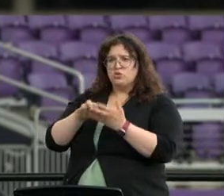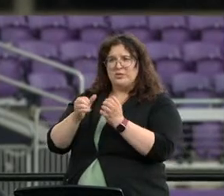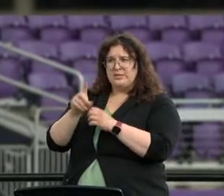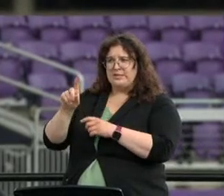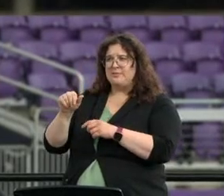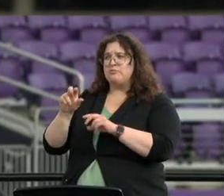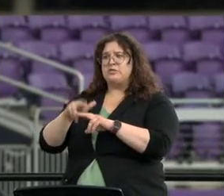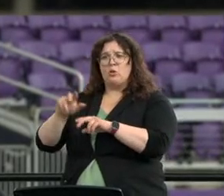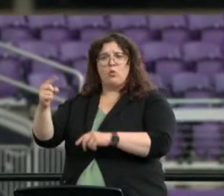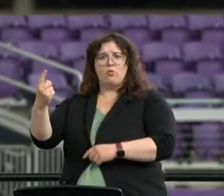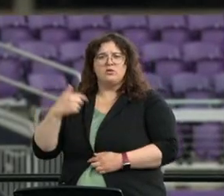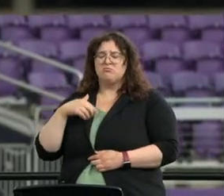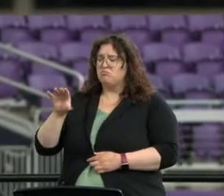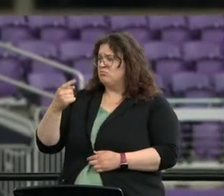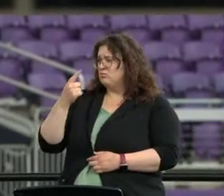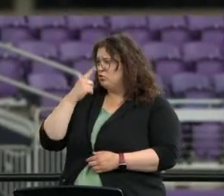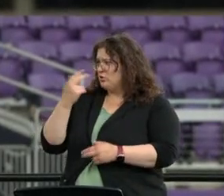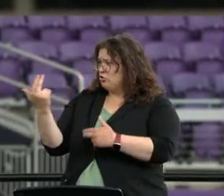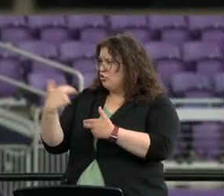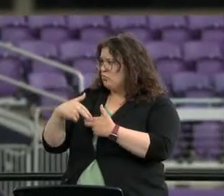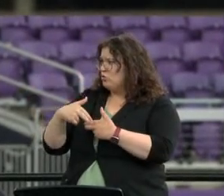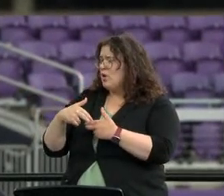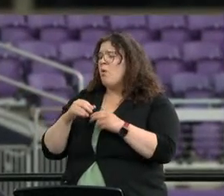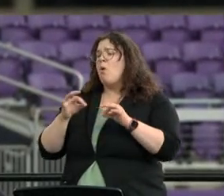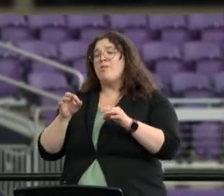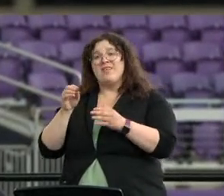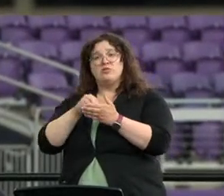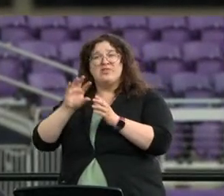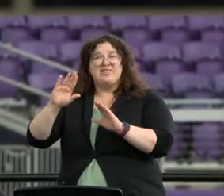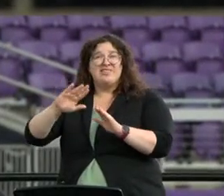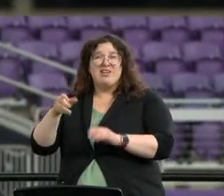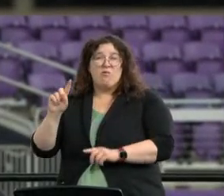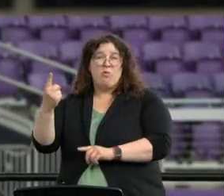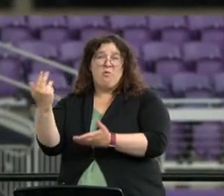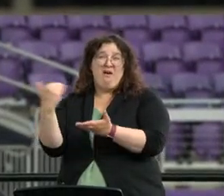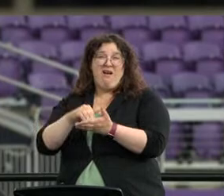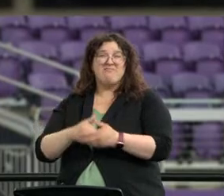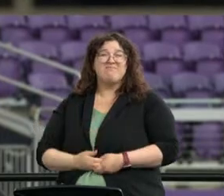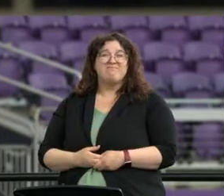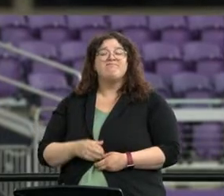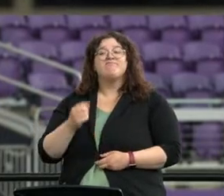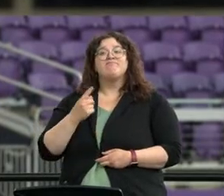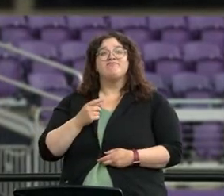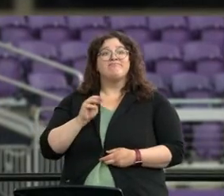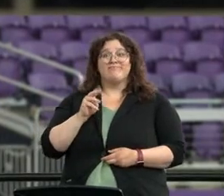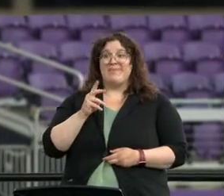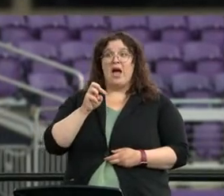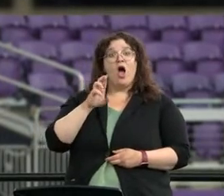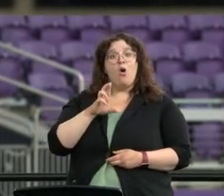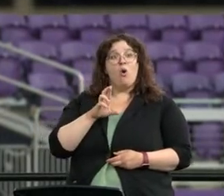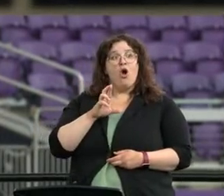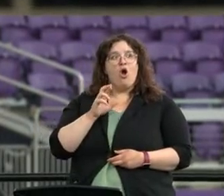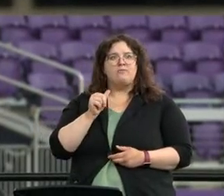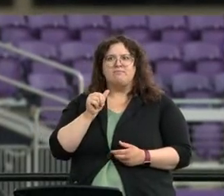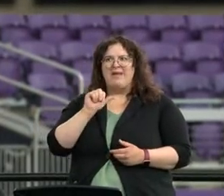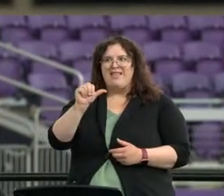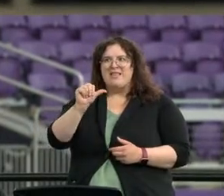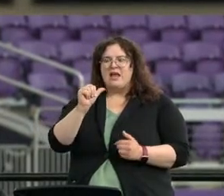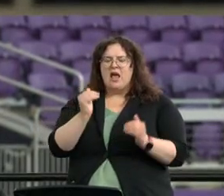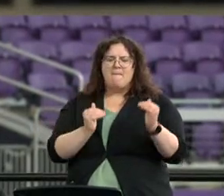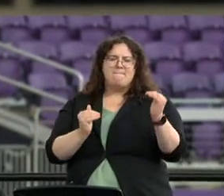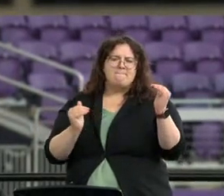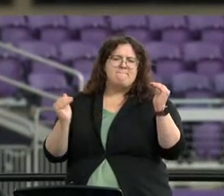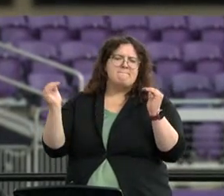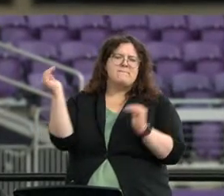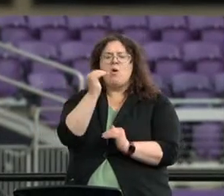the story goes, the student was never alone again. Now, athletically, Mauer was absolutely not on an even playing field, being